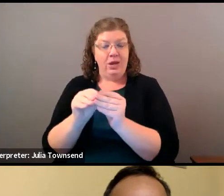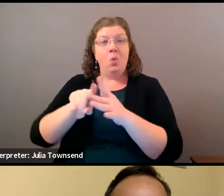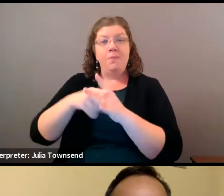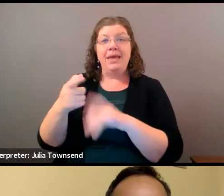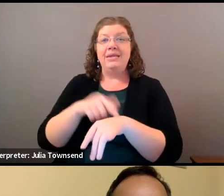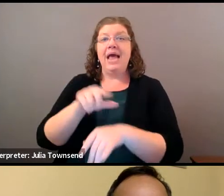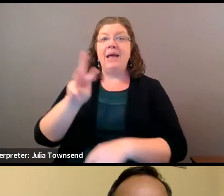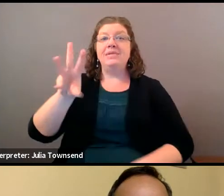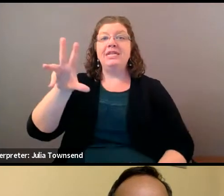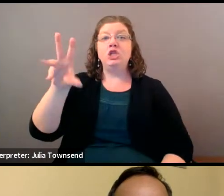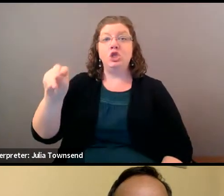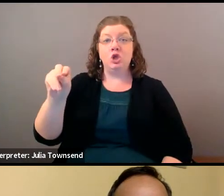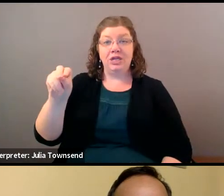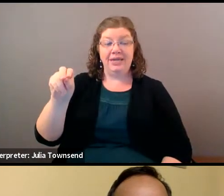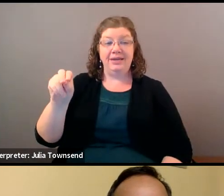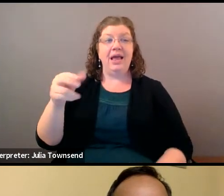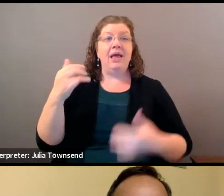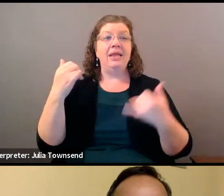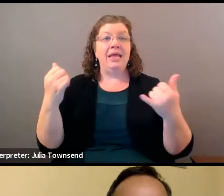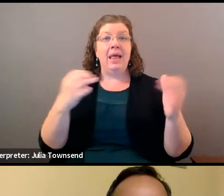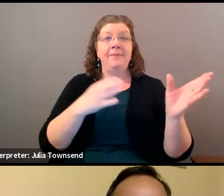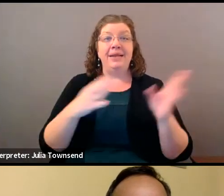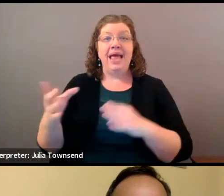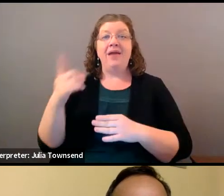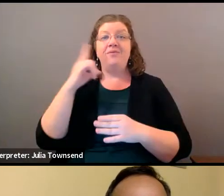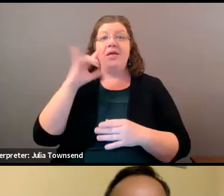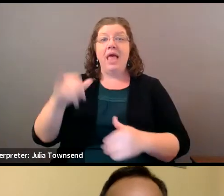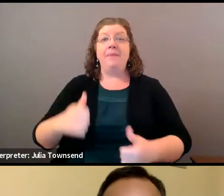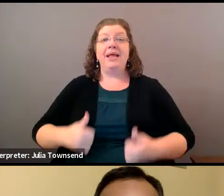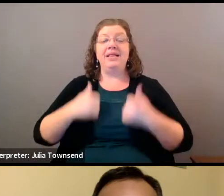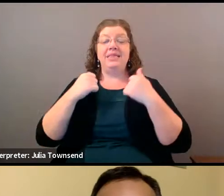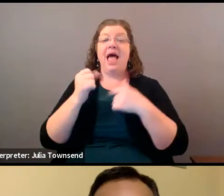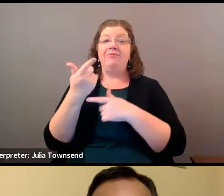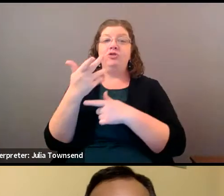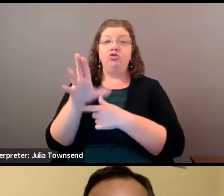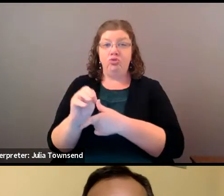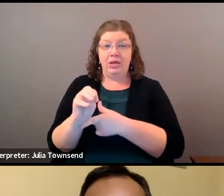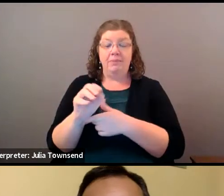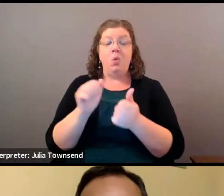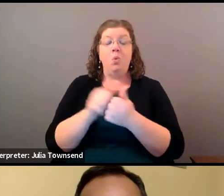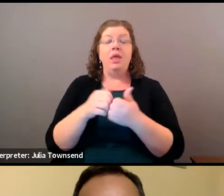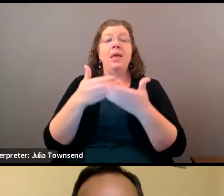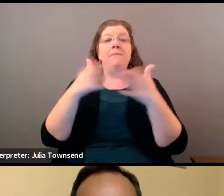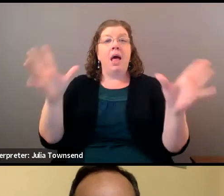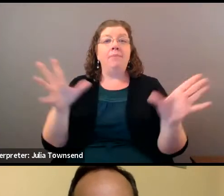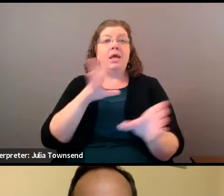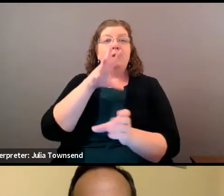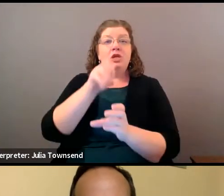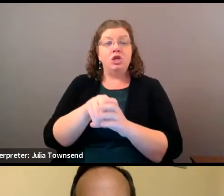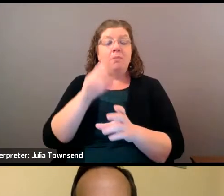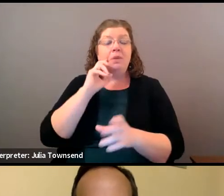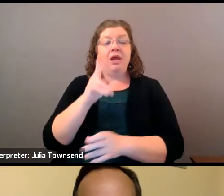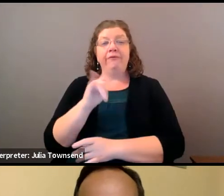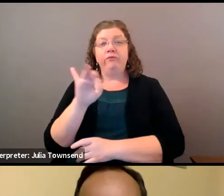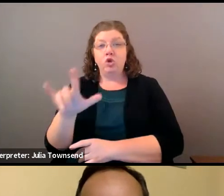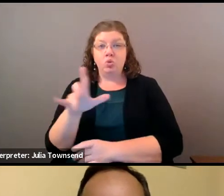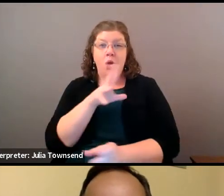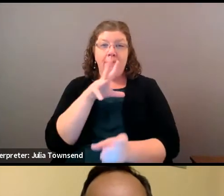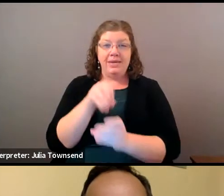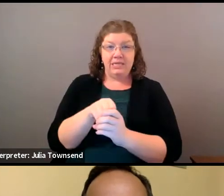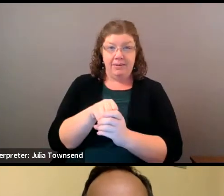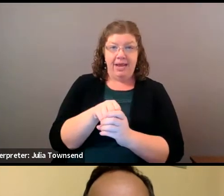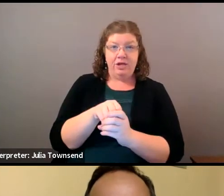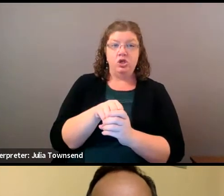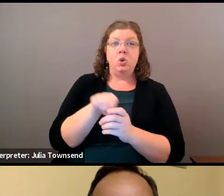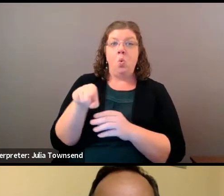6:30 p.m. And at this time, the plan is for it to be live streamed and public participation to be virtual participation